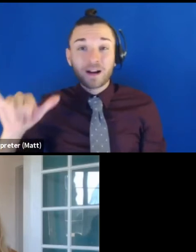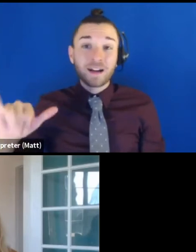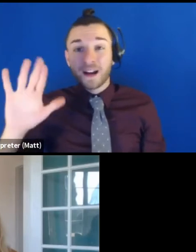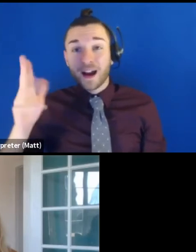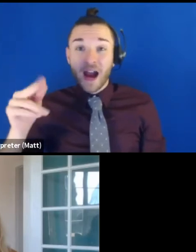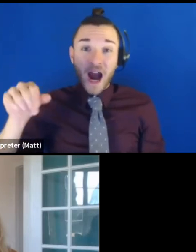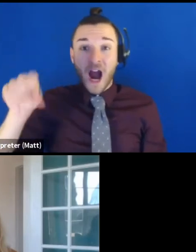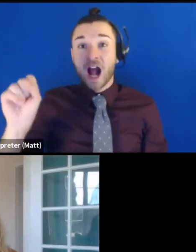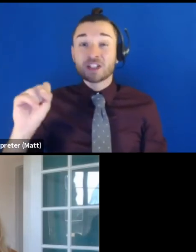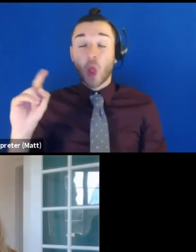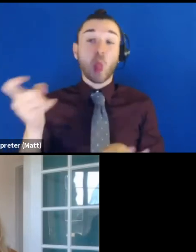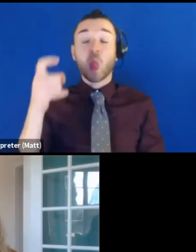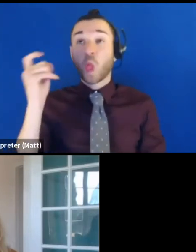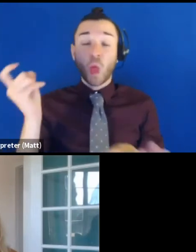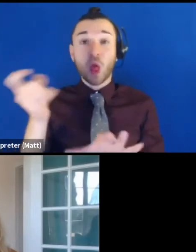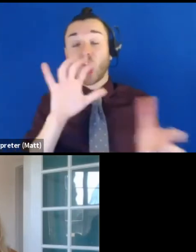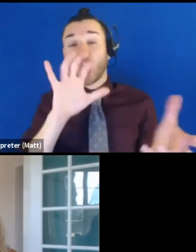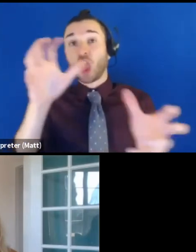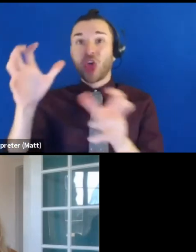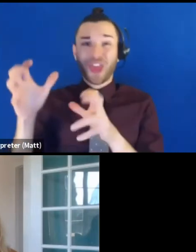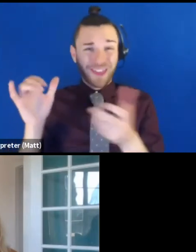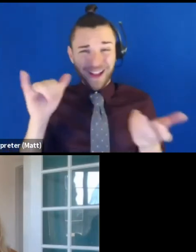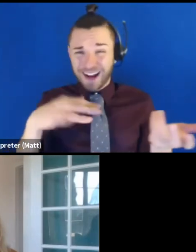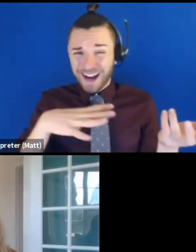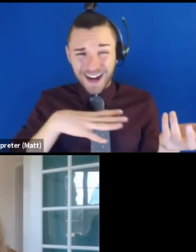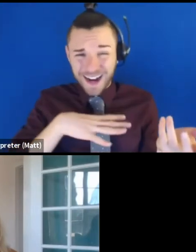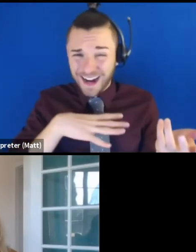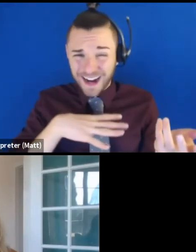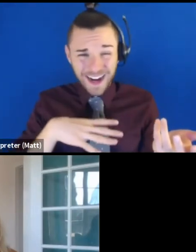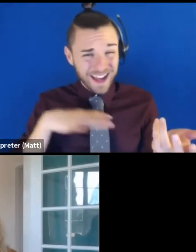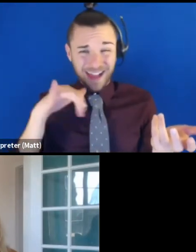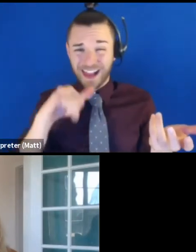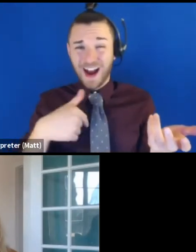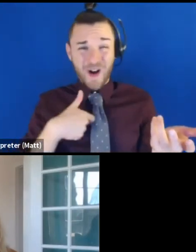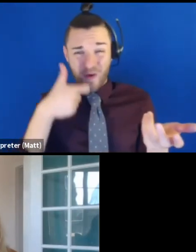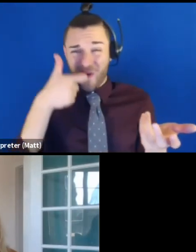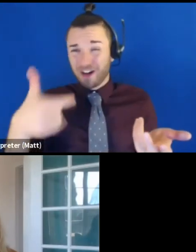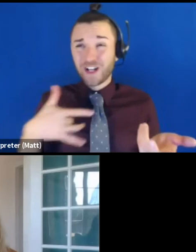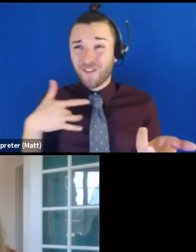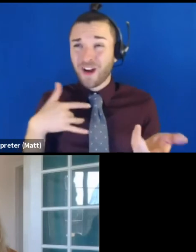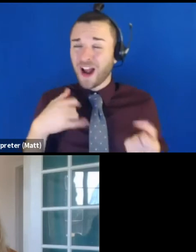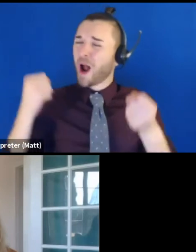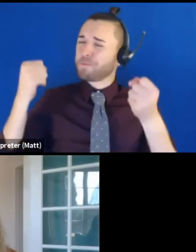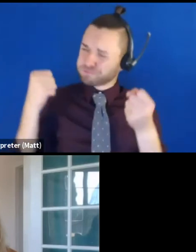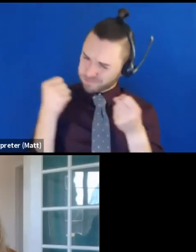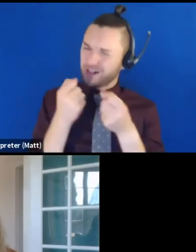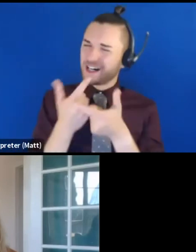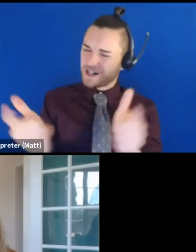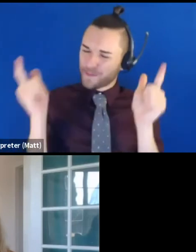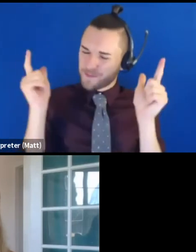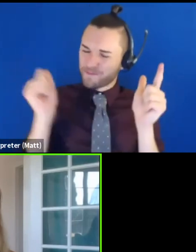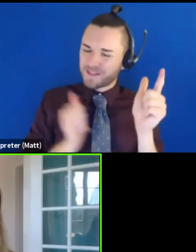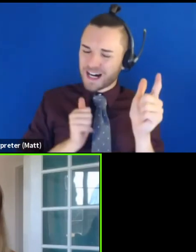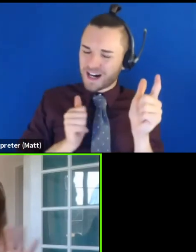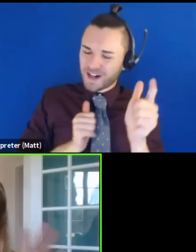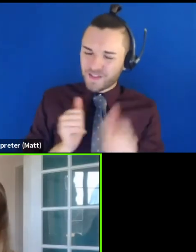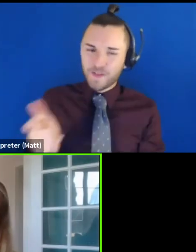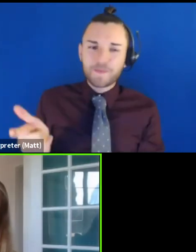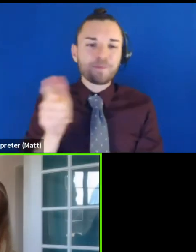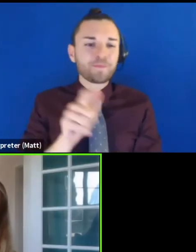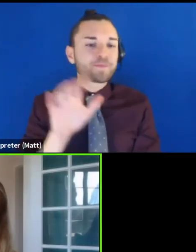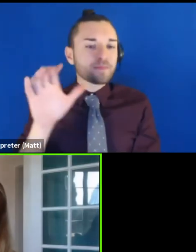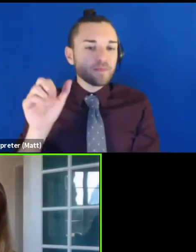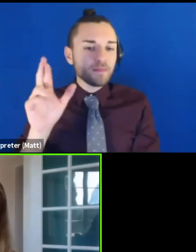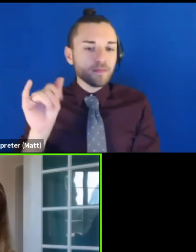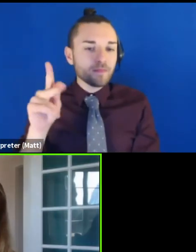is not something to spit at. And it that's in itself like a liberating kind of thing, so on some of these shows. Mm-hmm. Going back to this